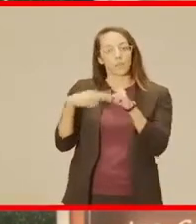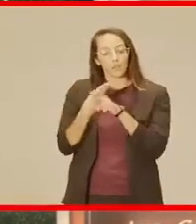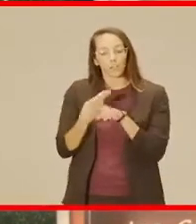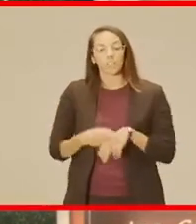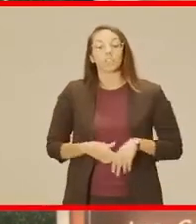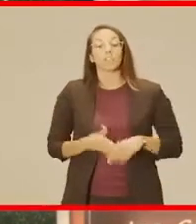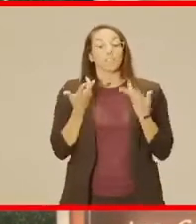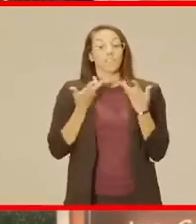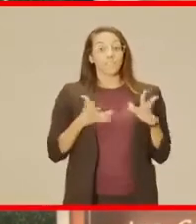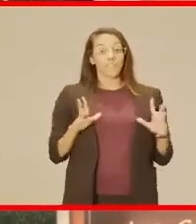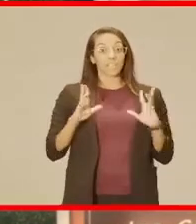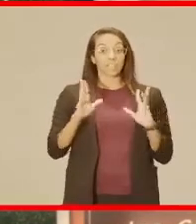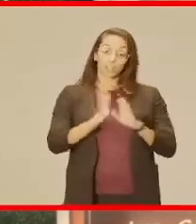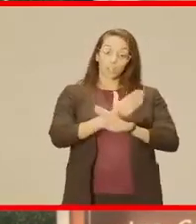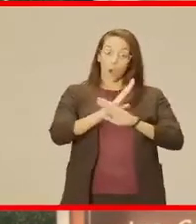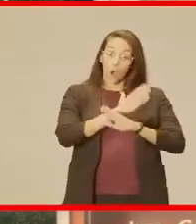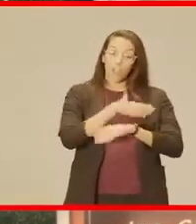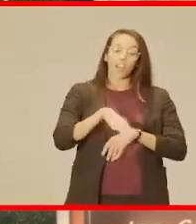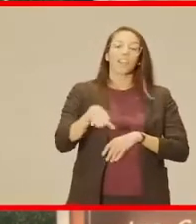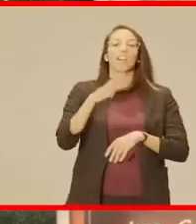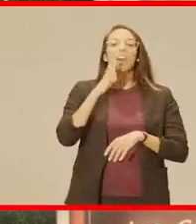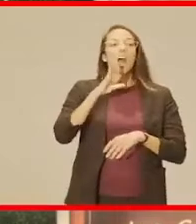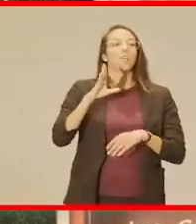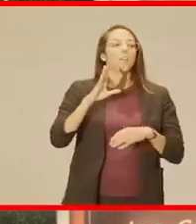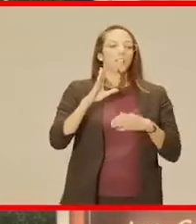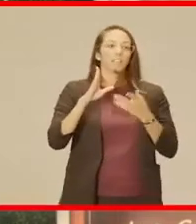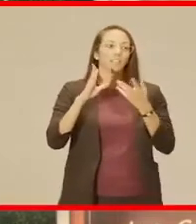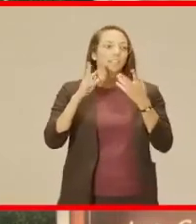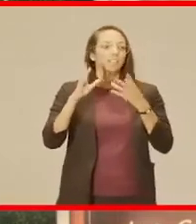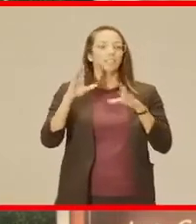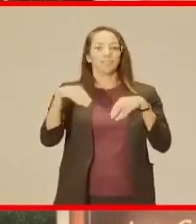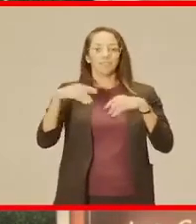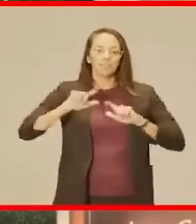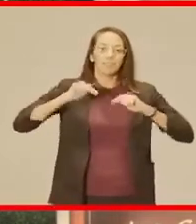think, 5 to 6 minutes to general questions.